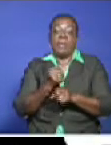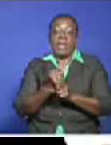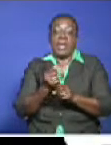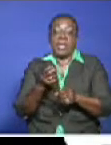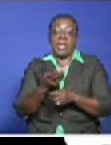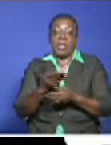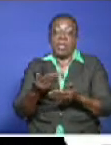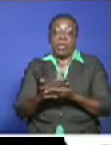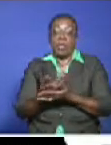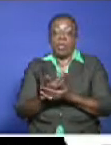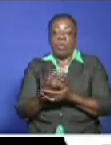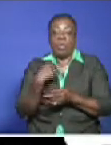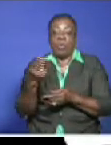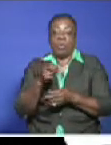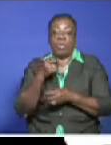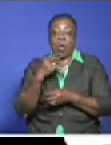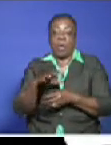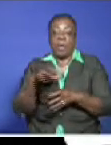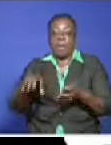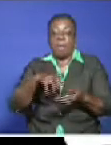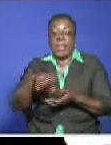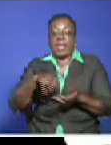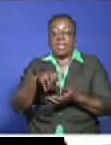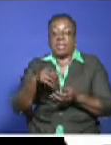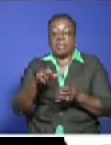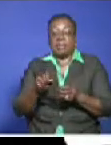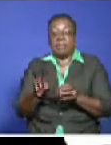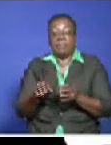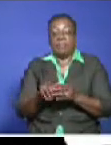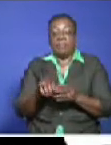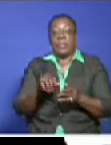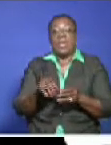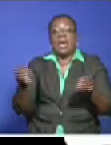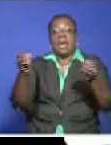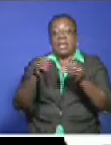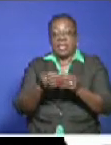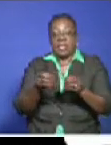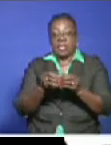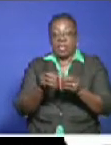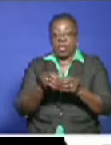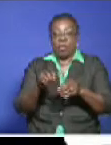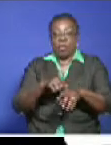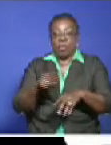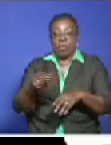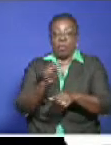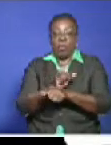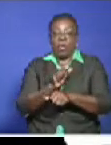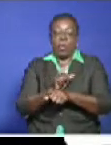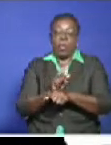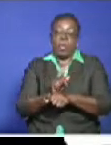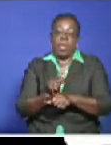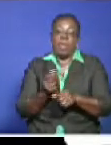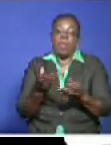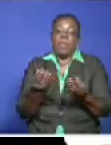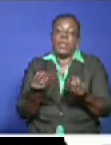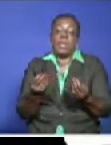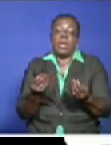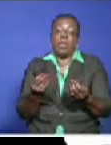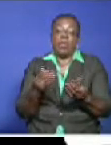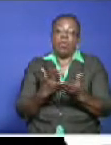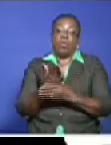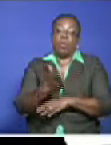hot mix asphalt. Gibson says additional road work will also take place throughout Long Island.